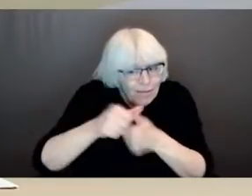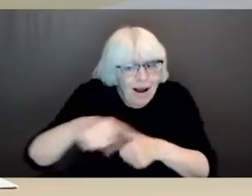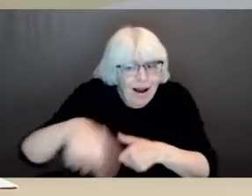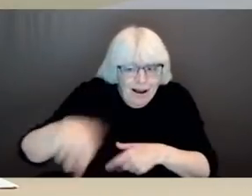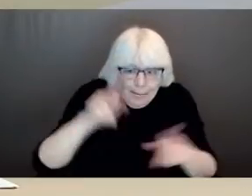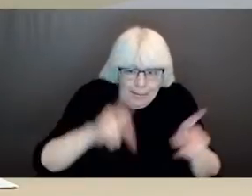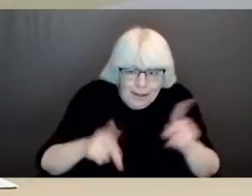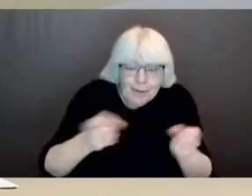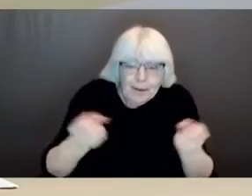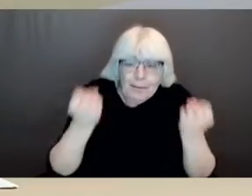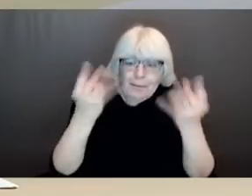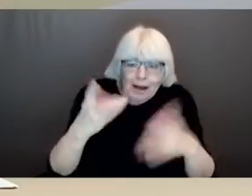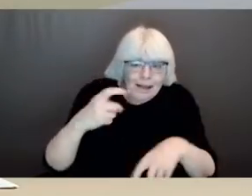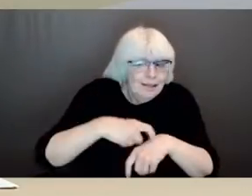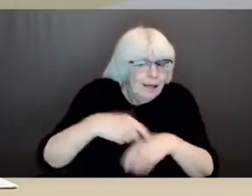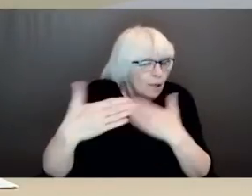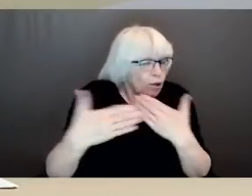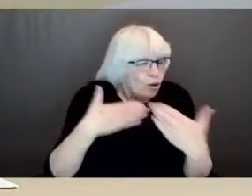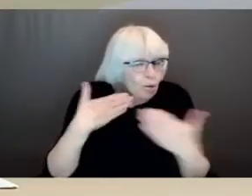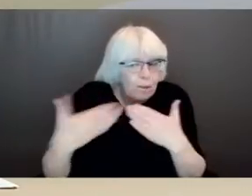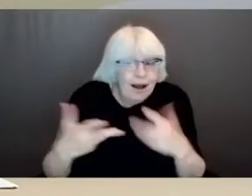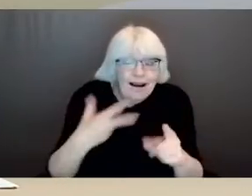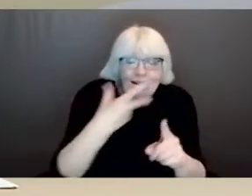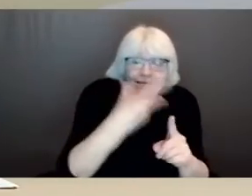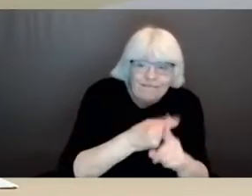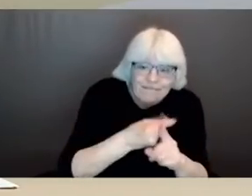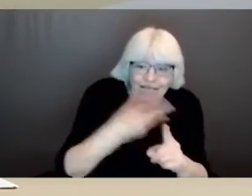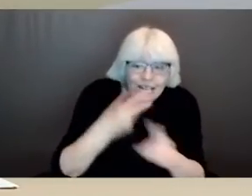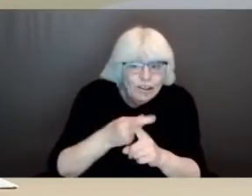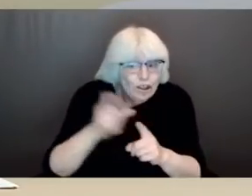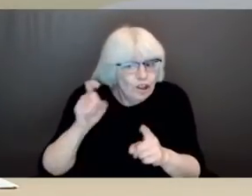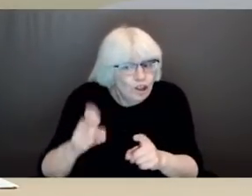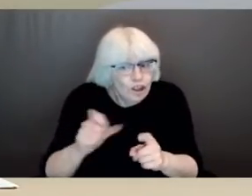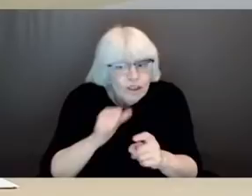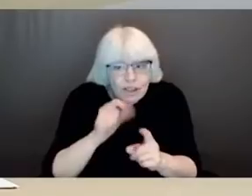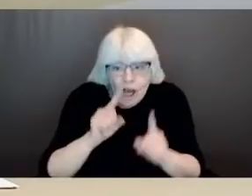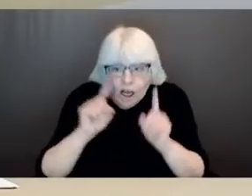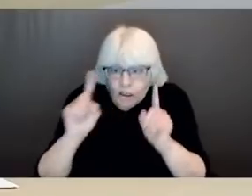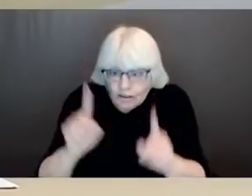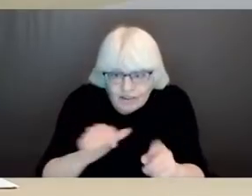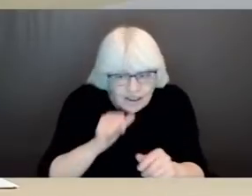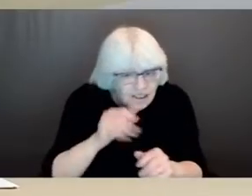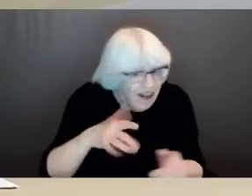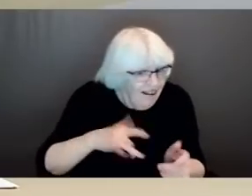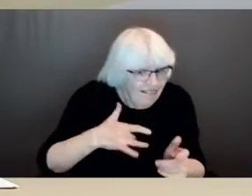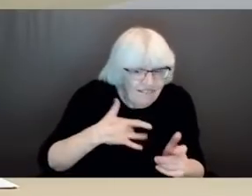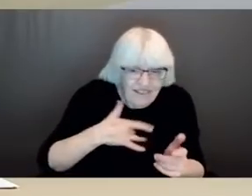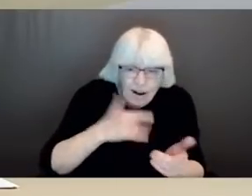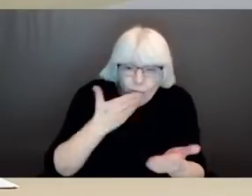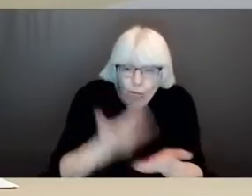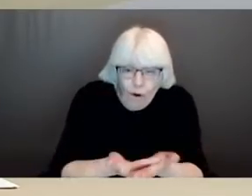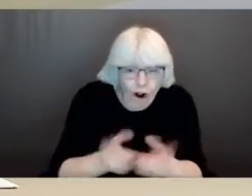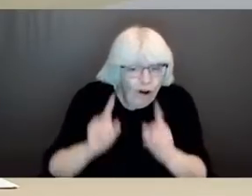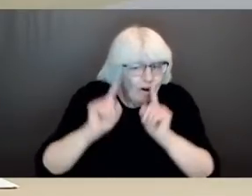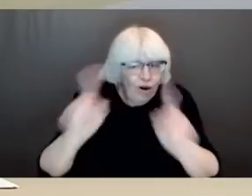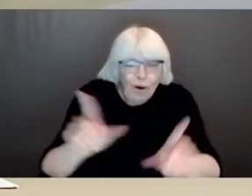you're vaccinated or not, we shouldn't be going somewhere if we're not feeling well, or if you're having symptoms.